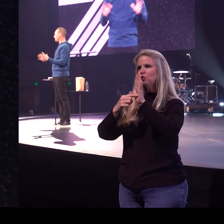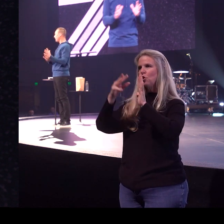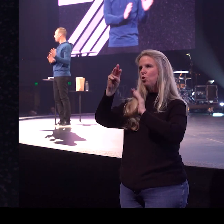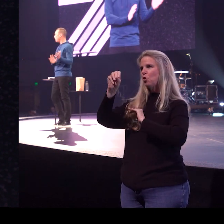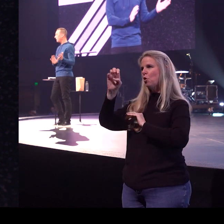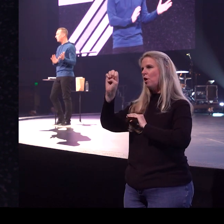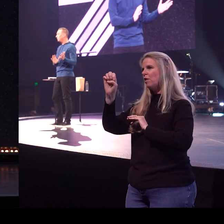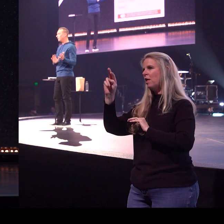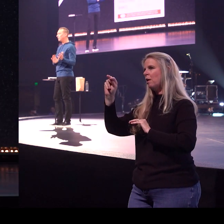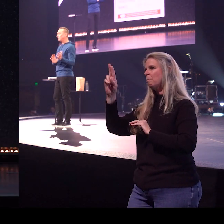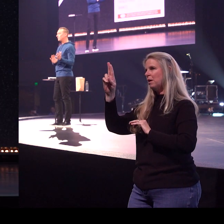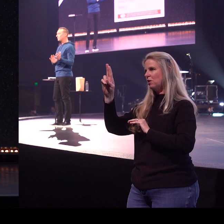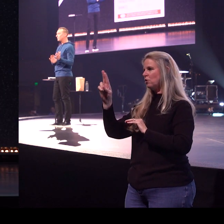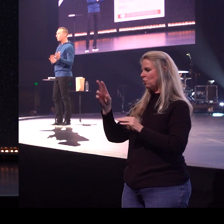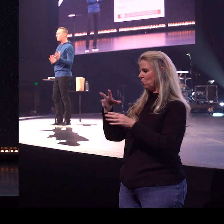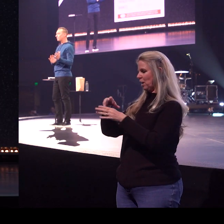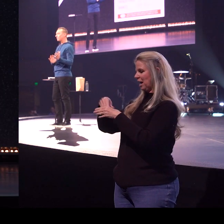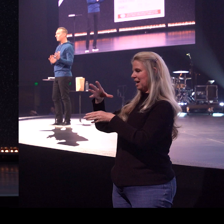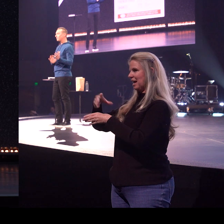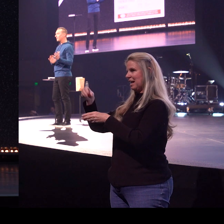You ever seen an In-N-Out menu?